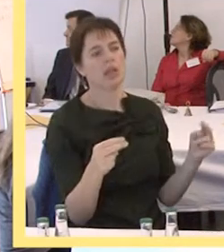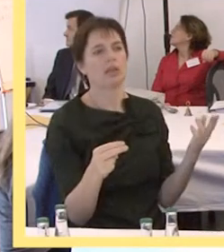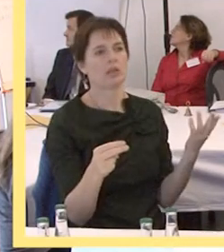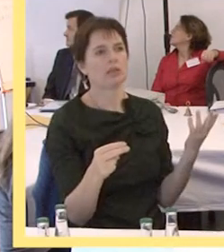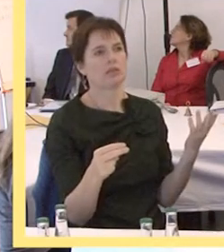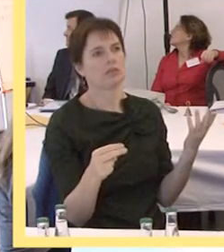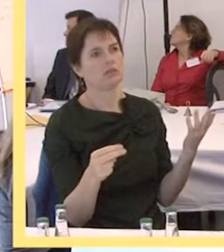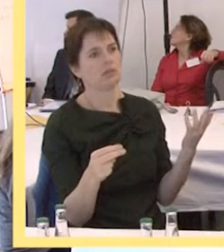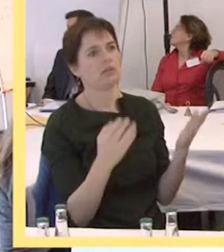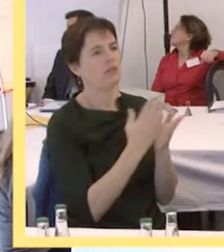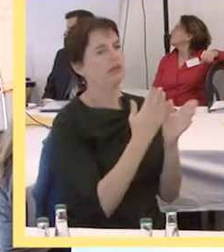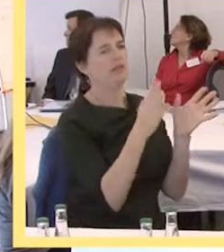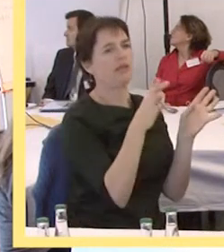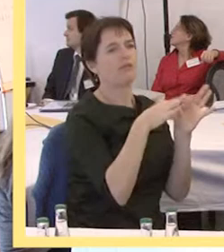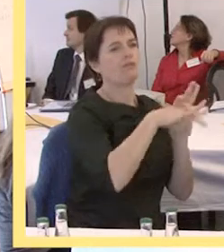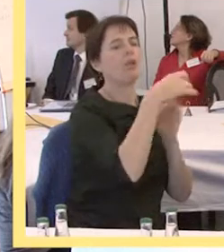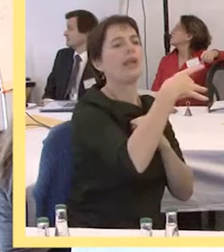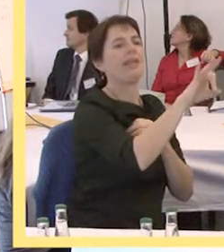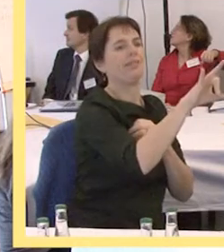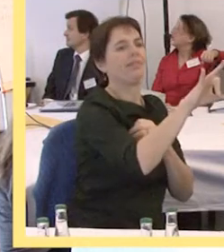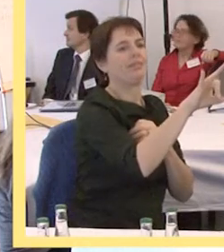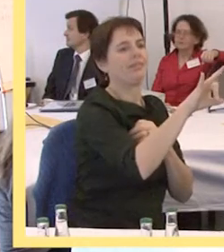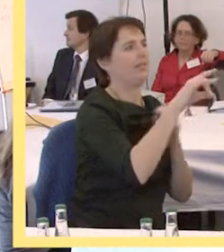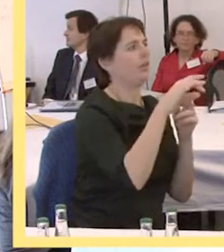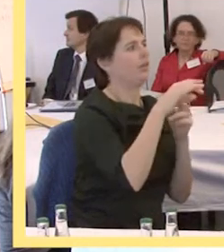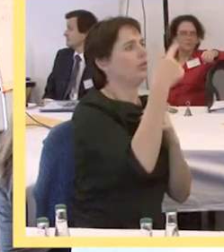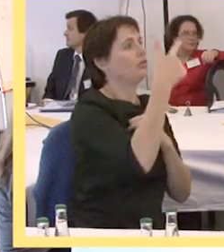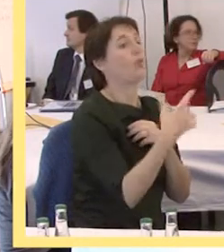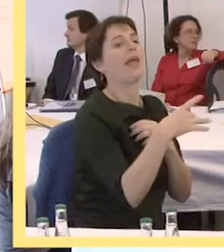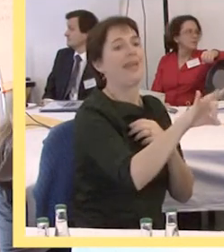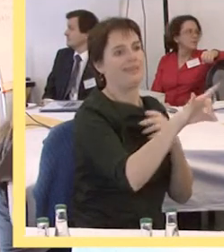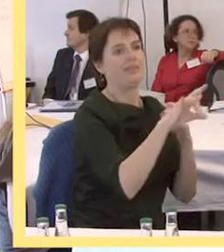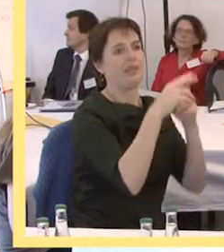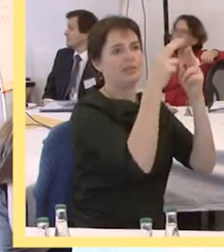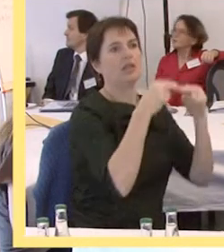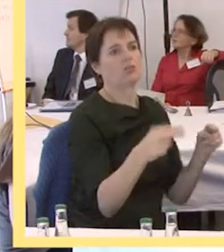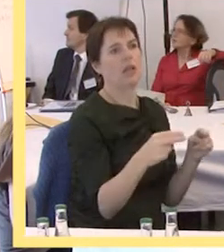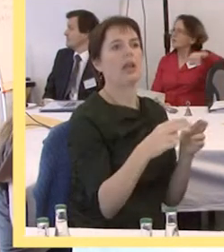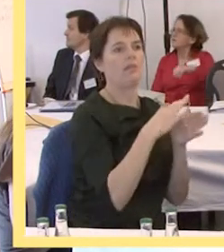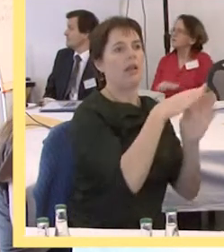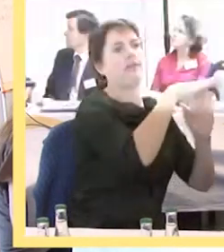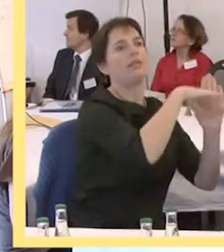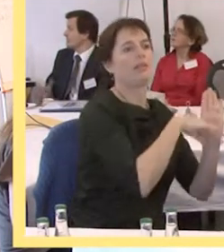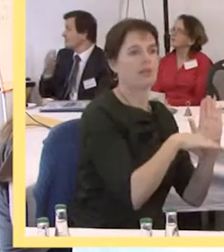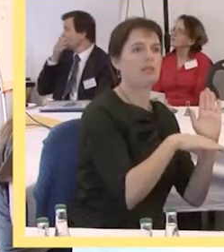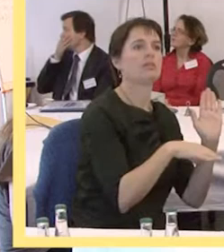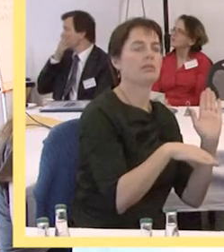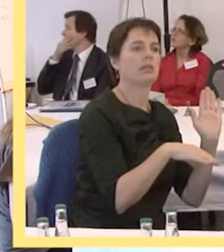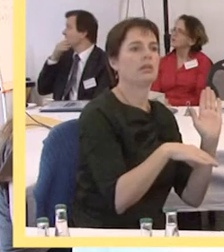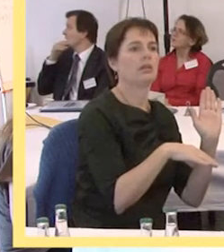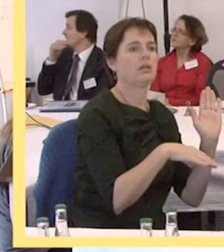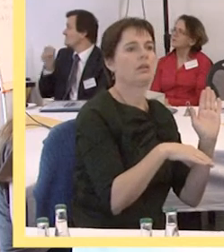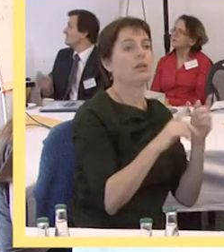218 international guidelines and handbooks for psychosocial support after crisis, and a bit less,